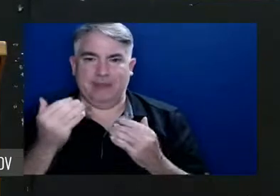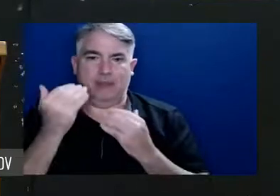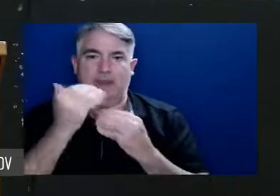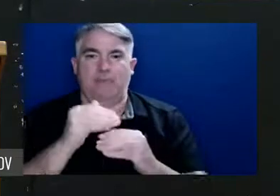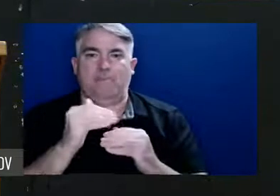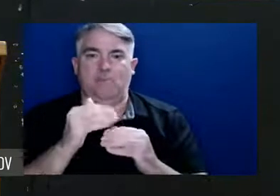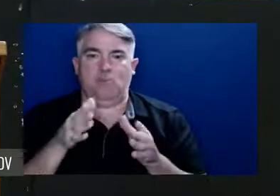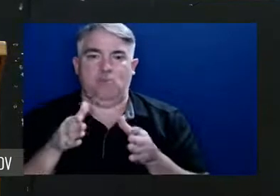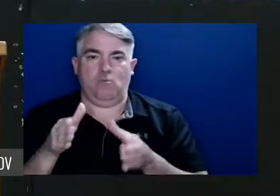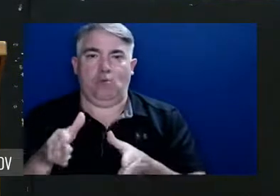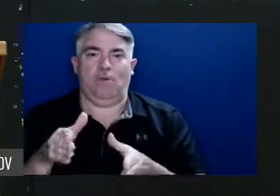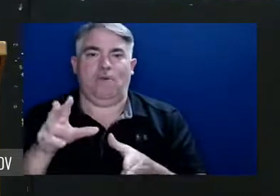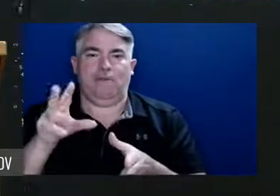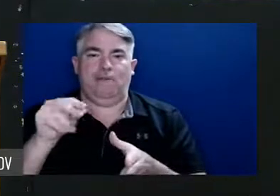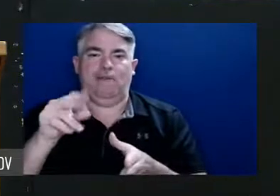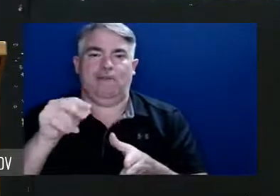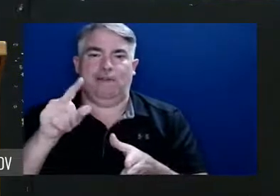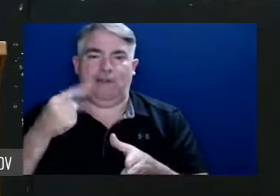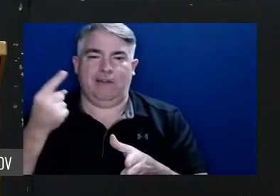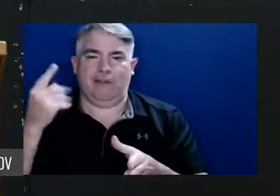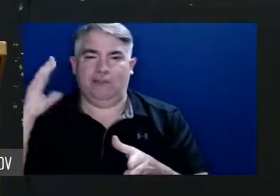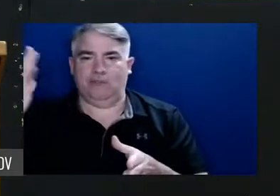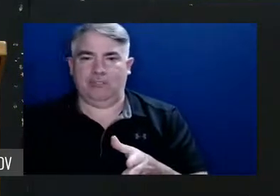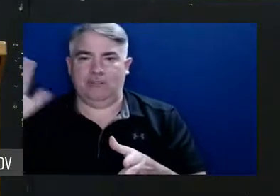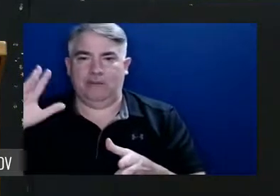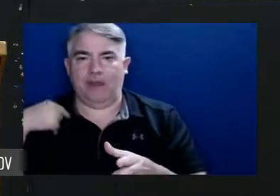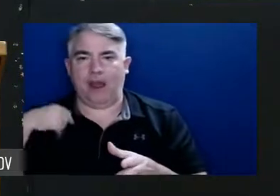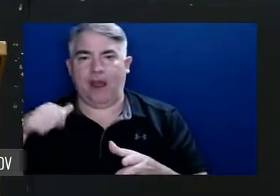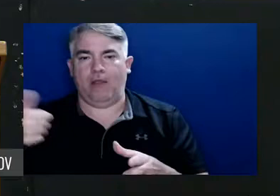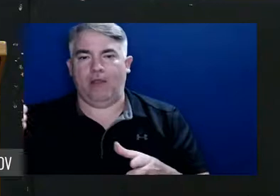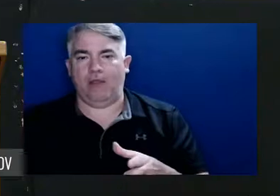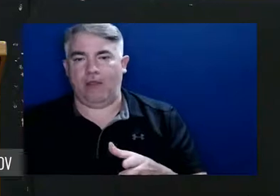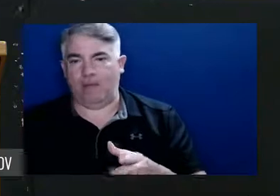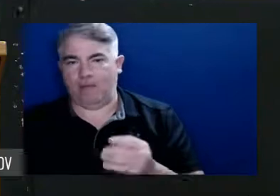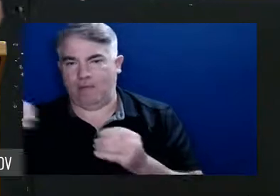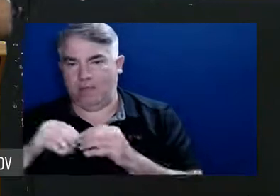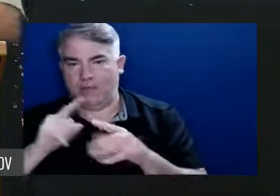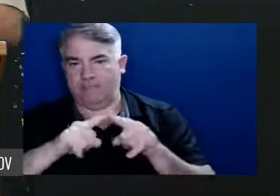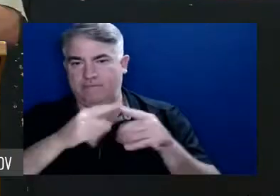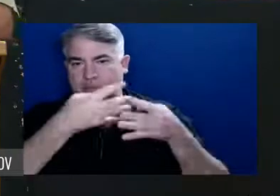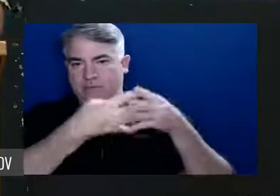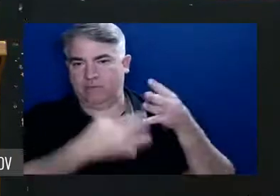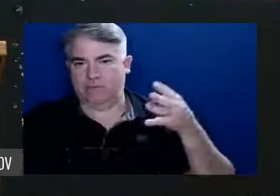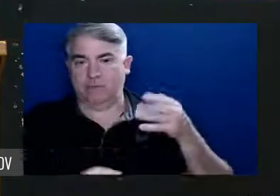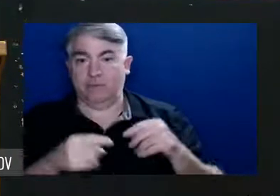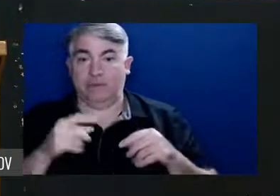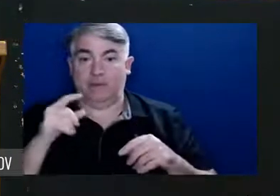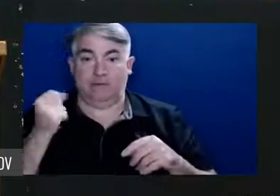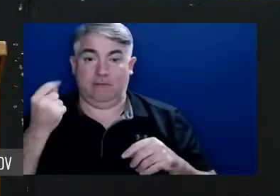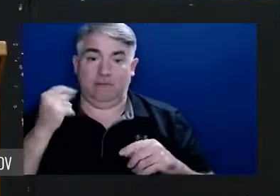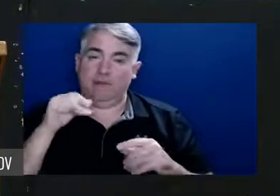going to be broader than that, but it is that community protection remains our top priority. So